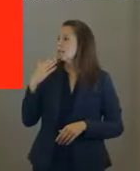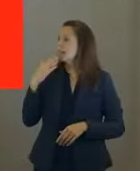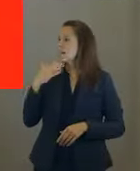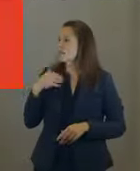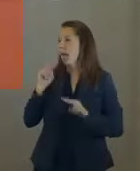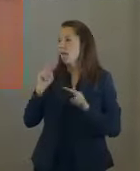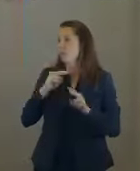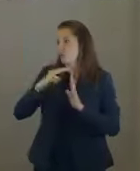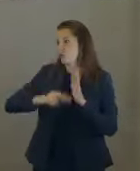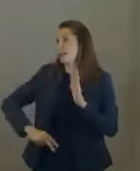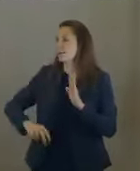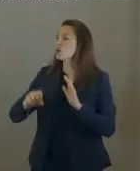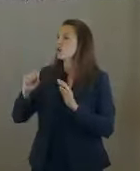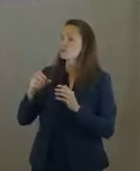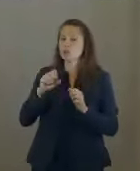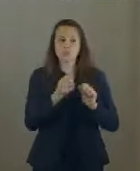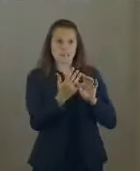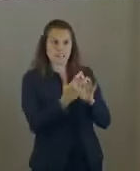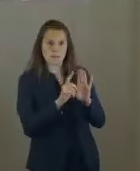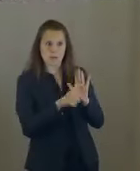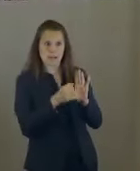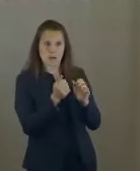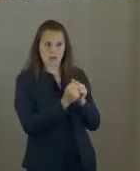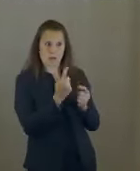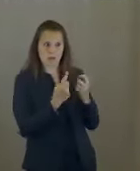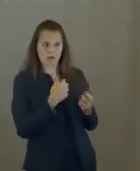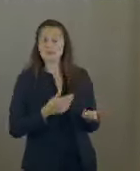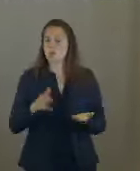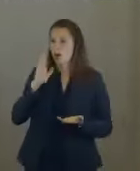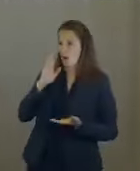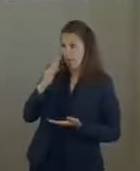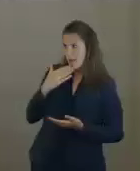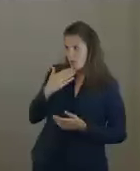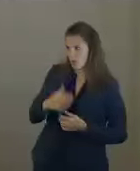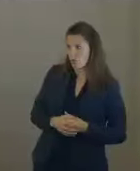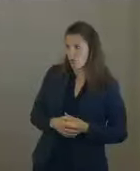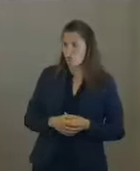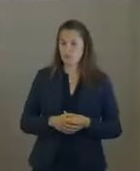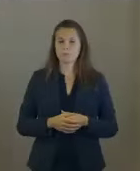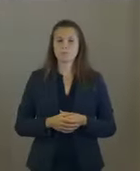reading the memo. You as can well. follow up with me if you have any questions. Thank you. Certainly will do. Thank you.